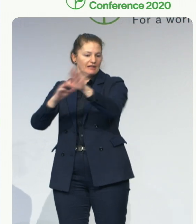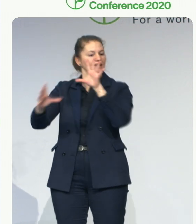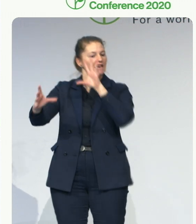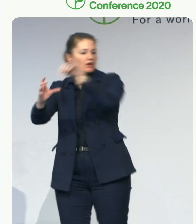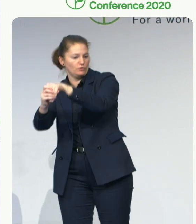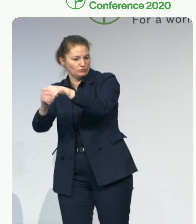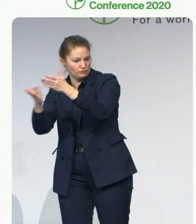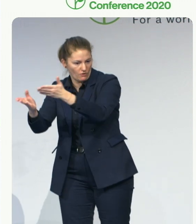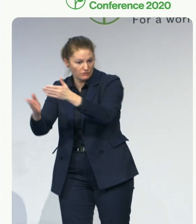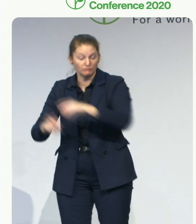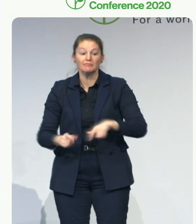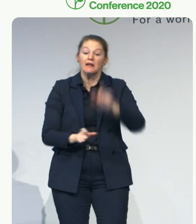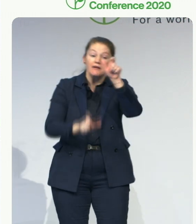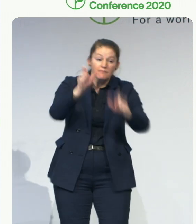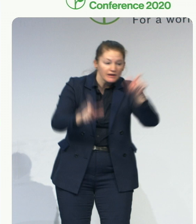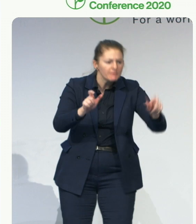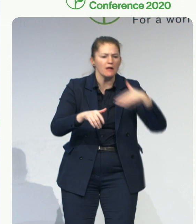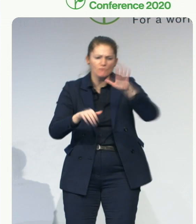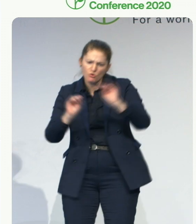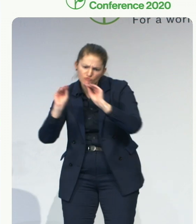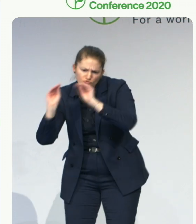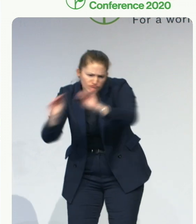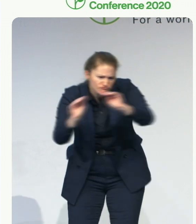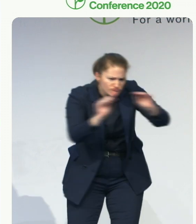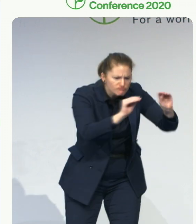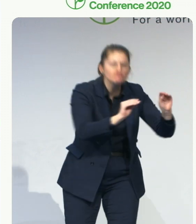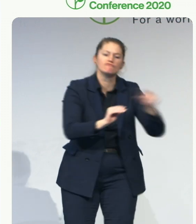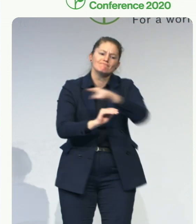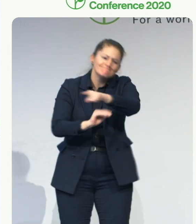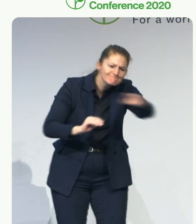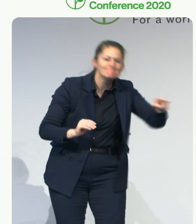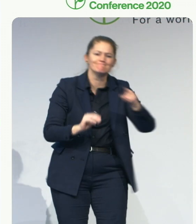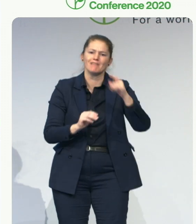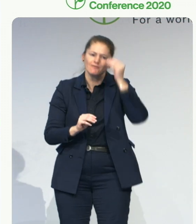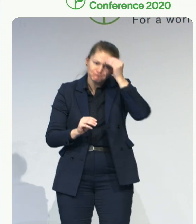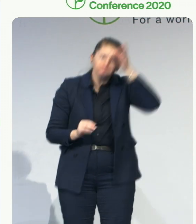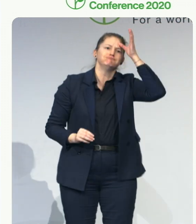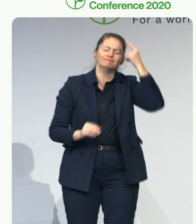opportunities. Now our international activities.